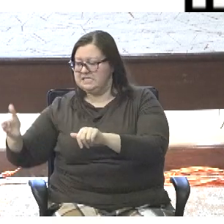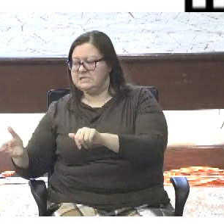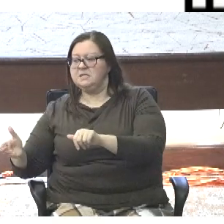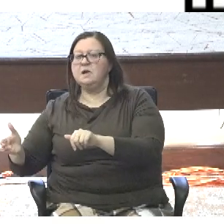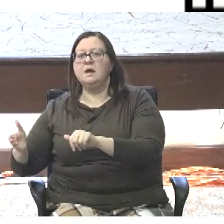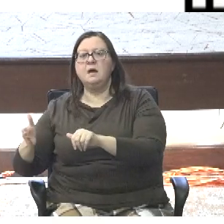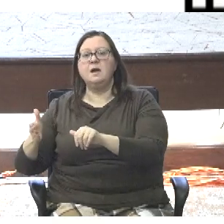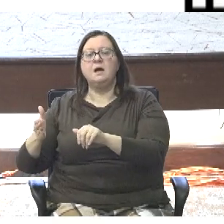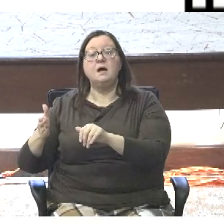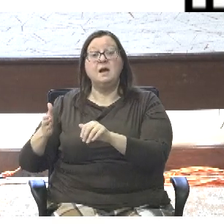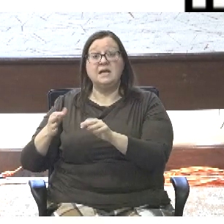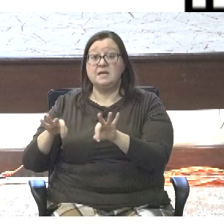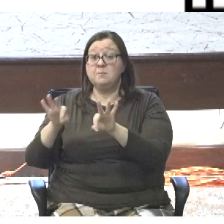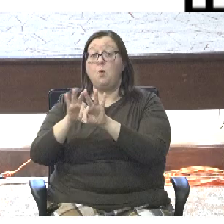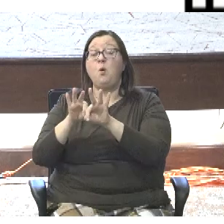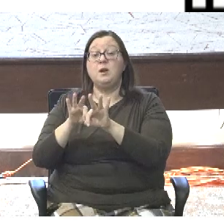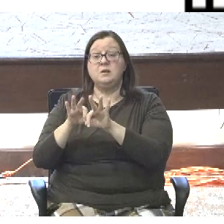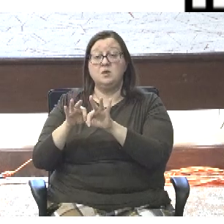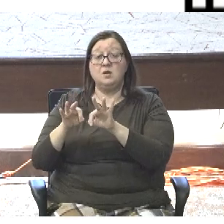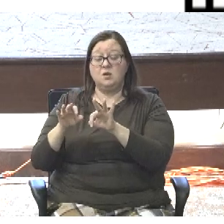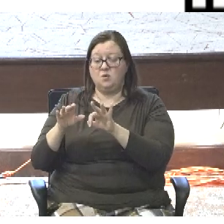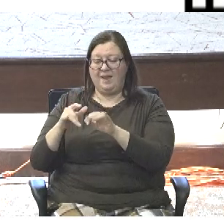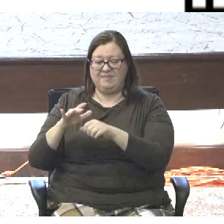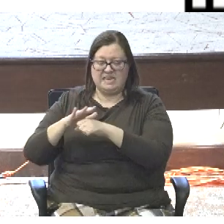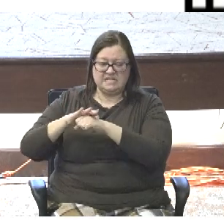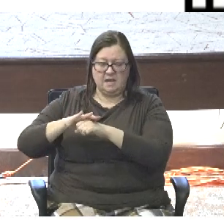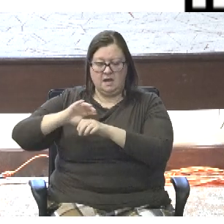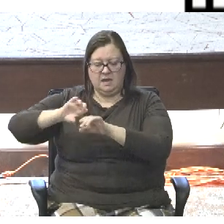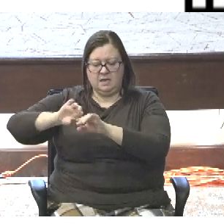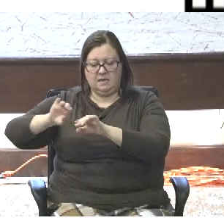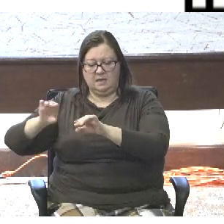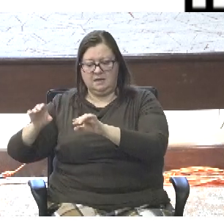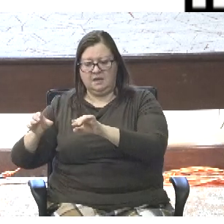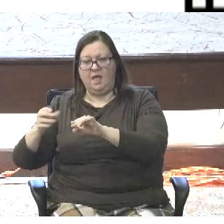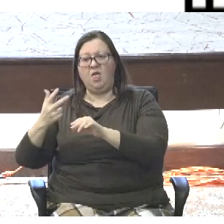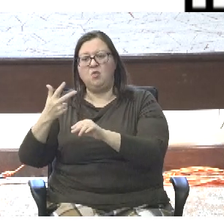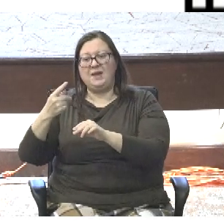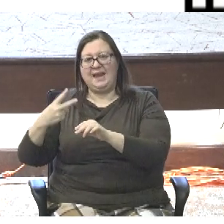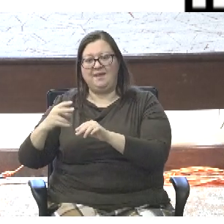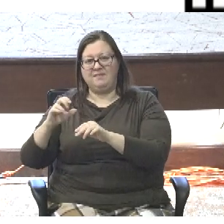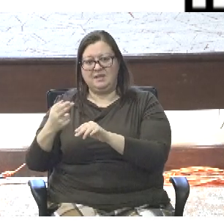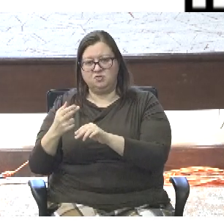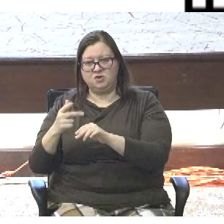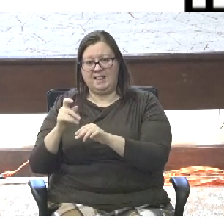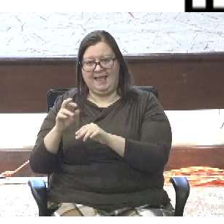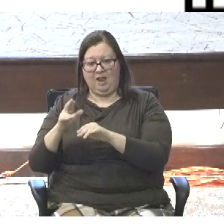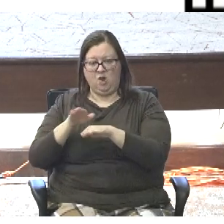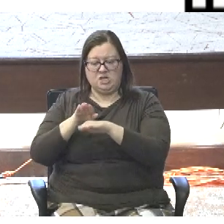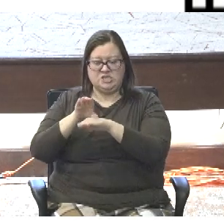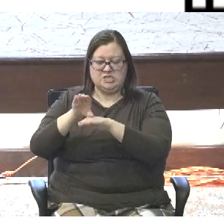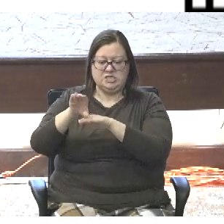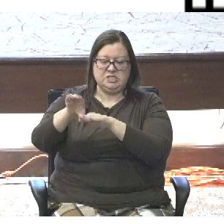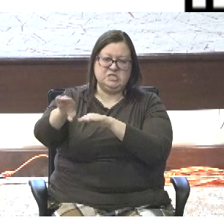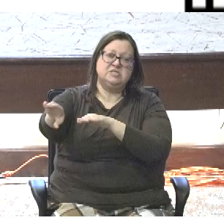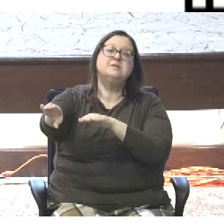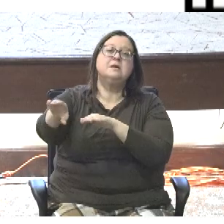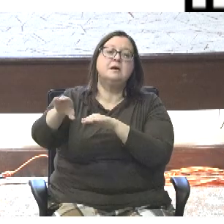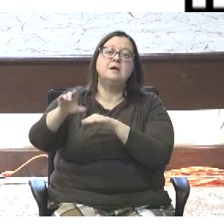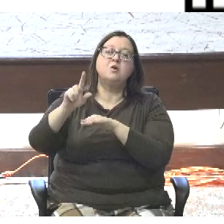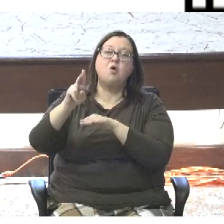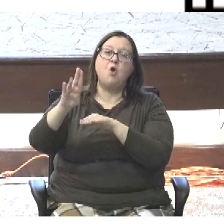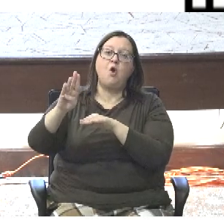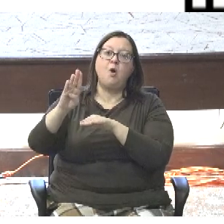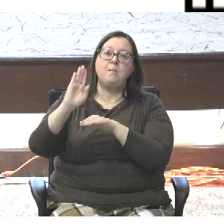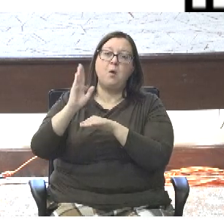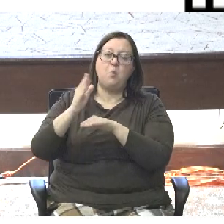roller compacted effort on top of that 3.5 inch layer, and so your curb is going on